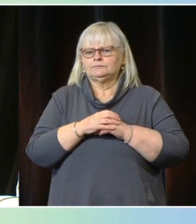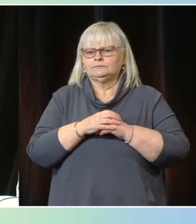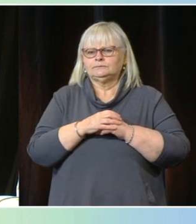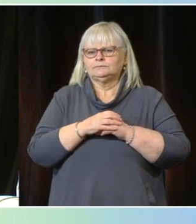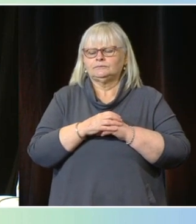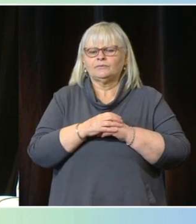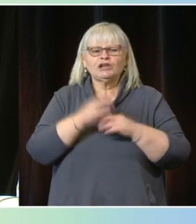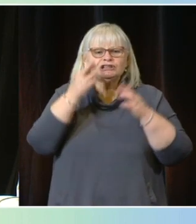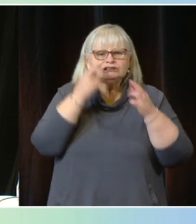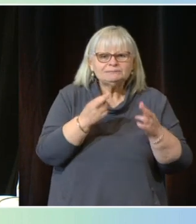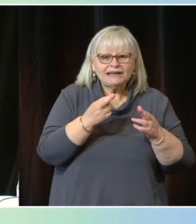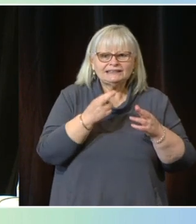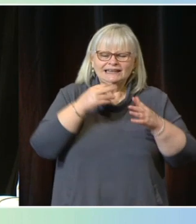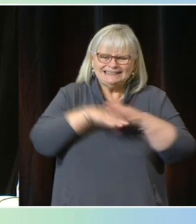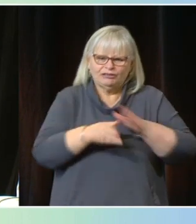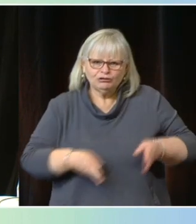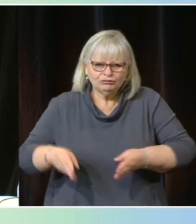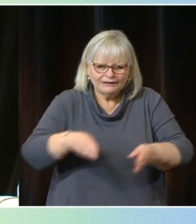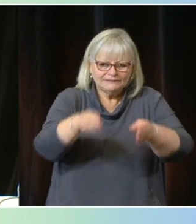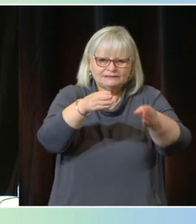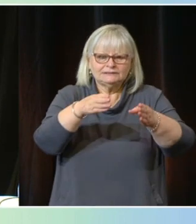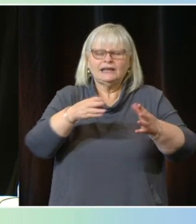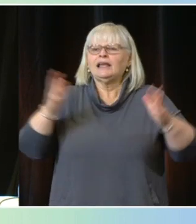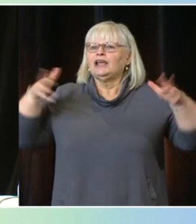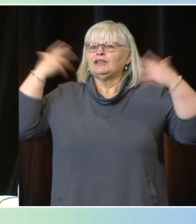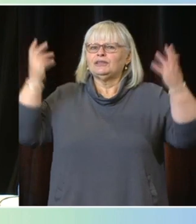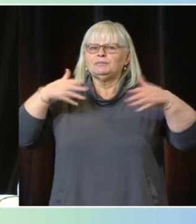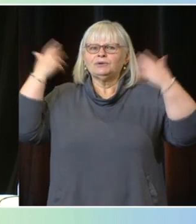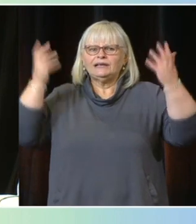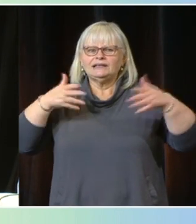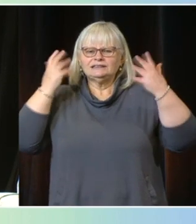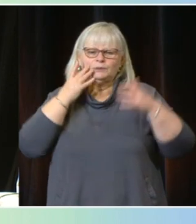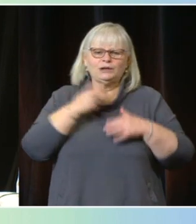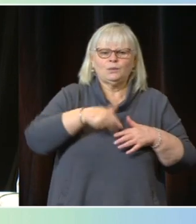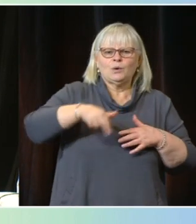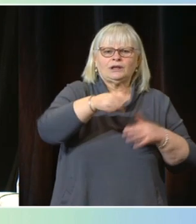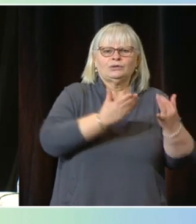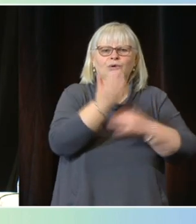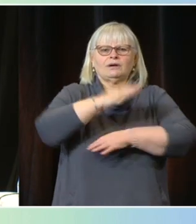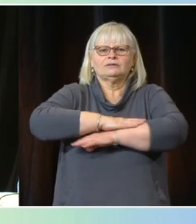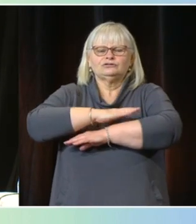respect is in the rivers and the breeze quietly moving through country